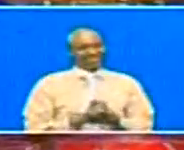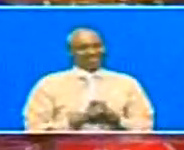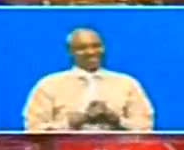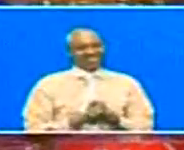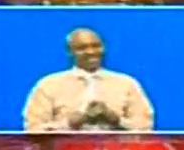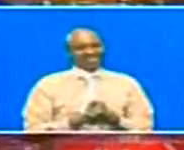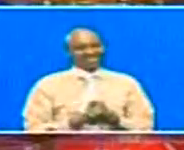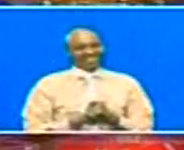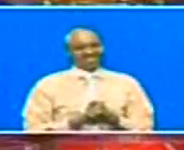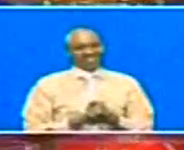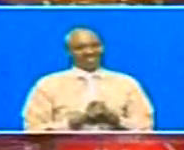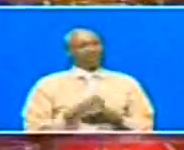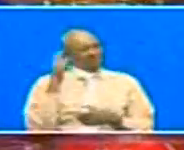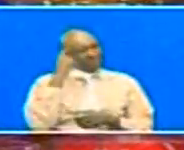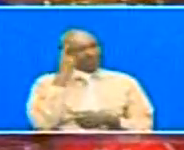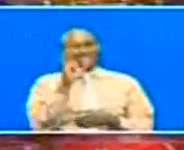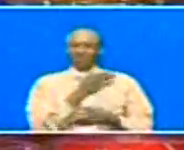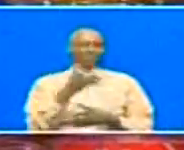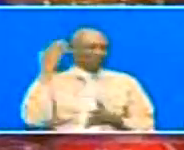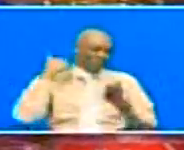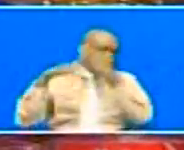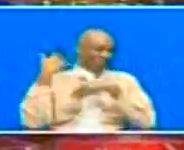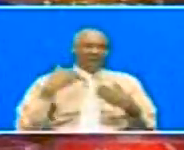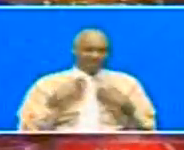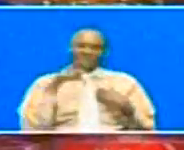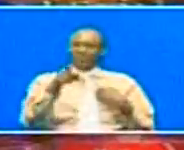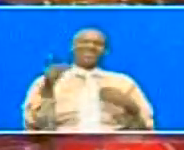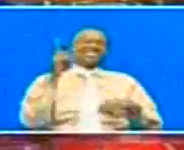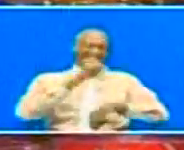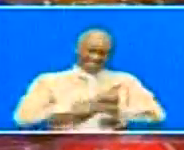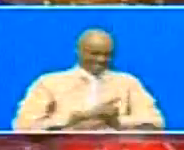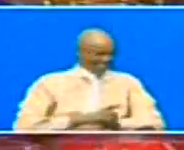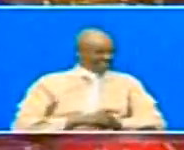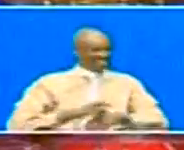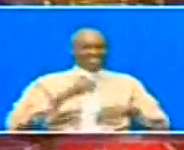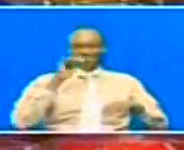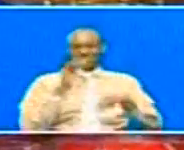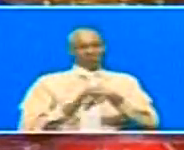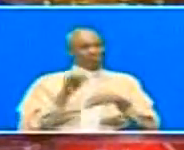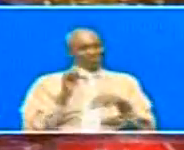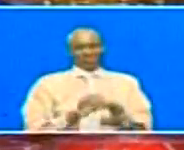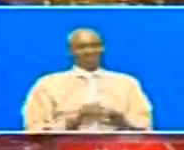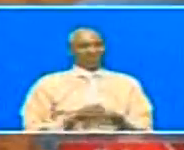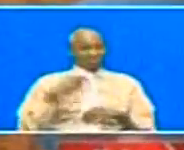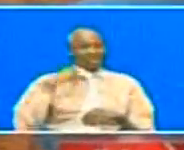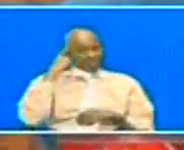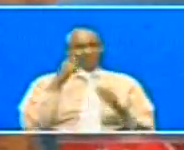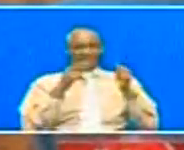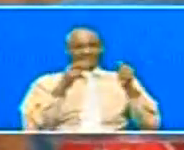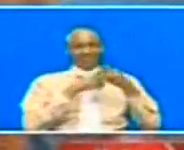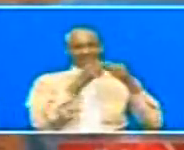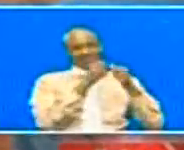Jesus. Man. That's how old we are, man. Yeah. Those were great days. Man. That was the 70s.